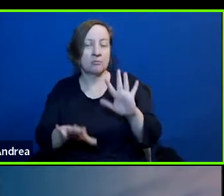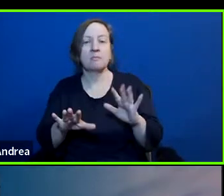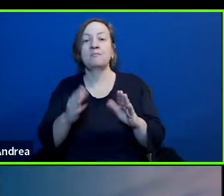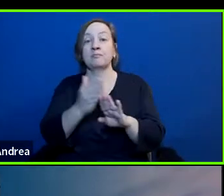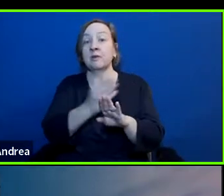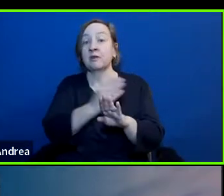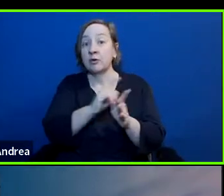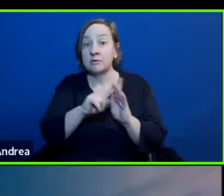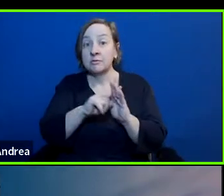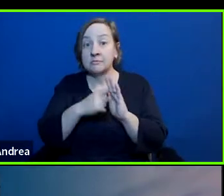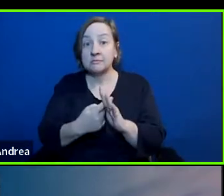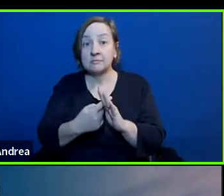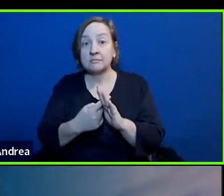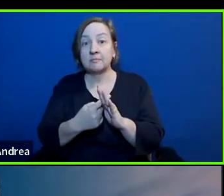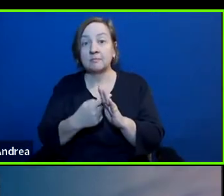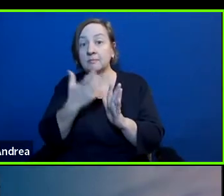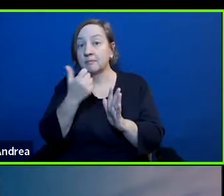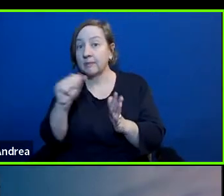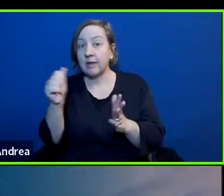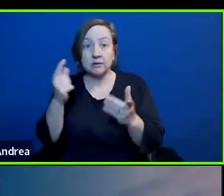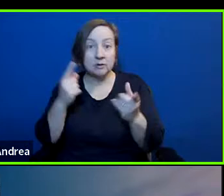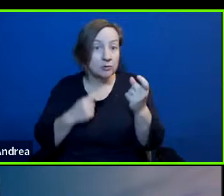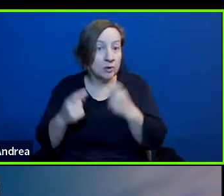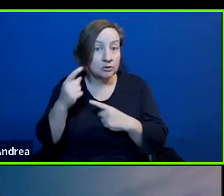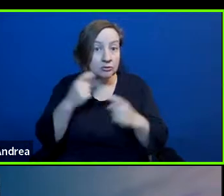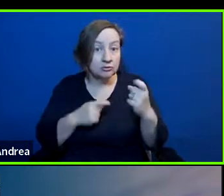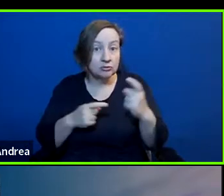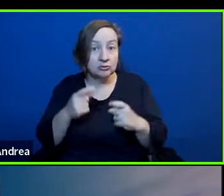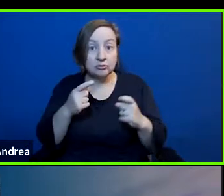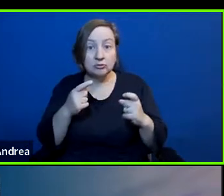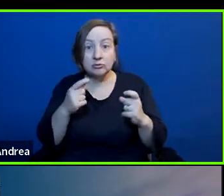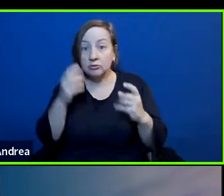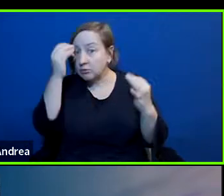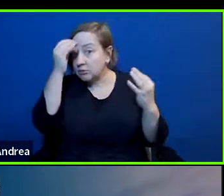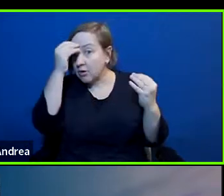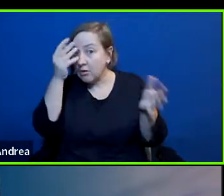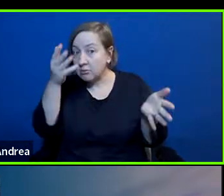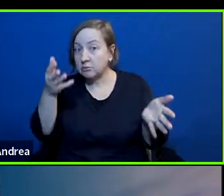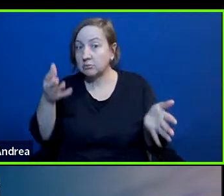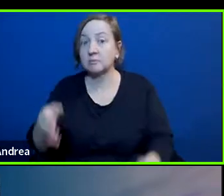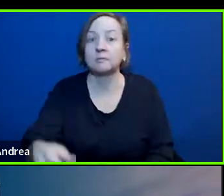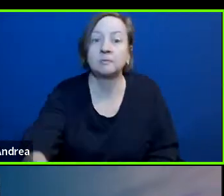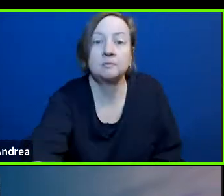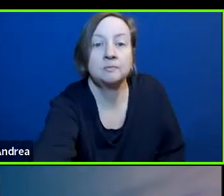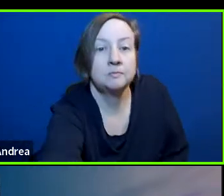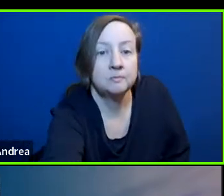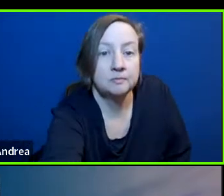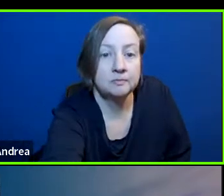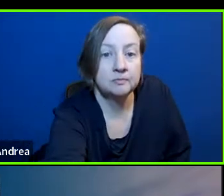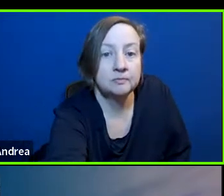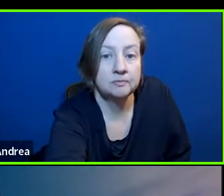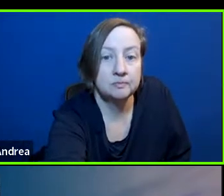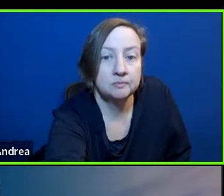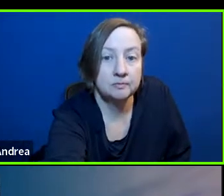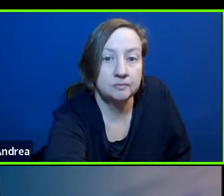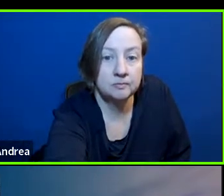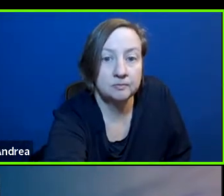that, any questions or thoughts before we dive in?